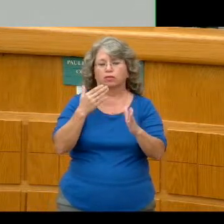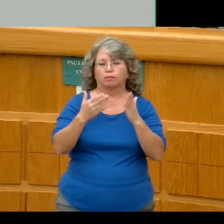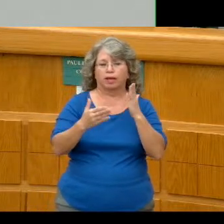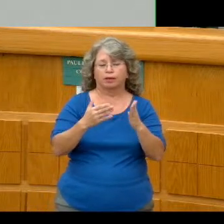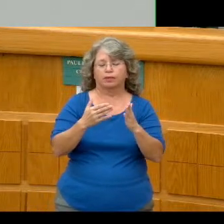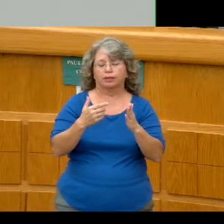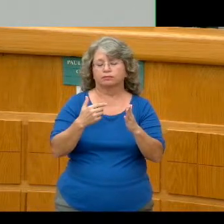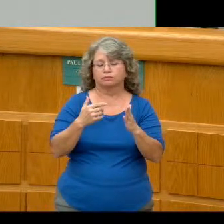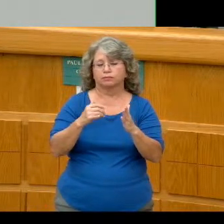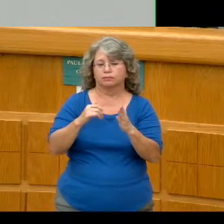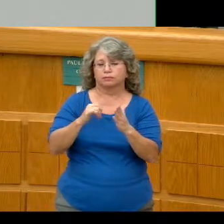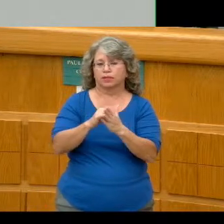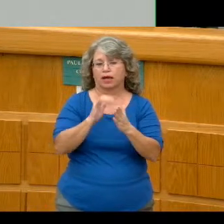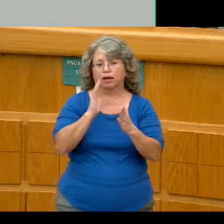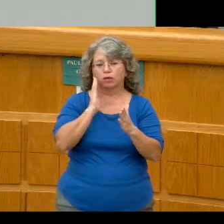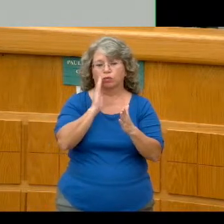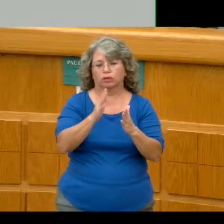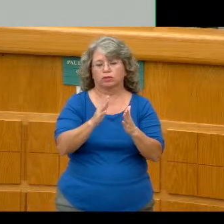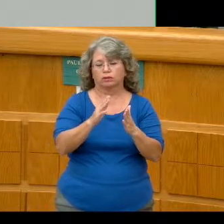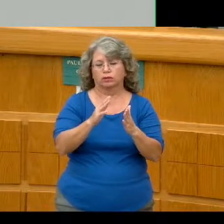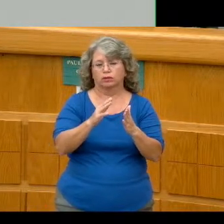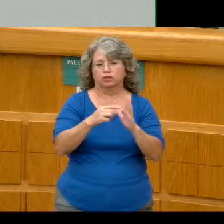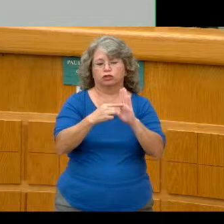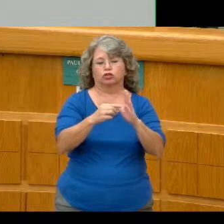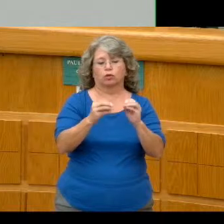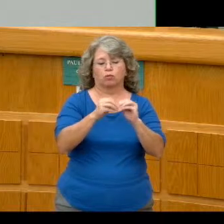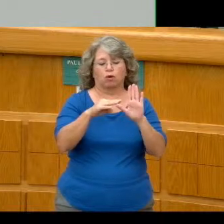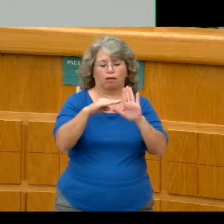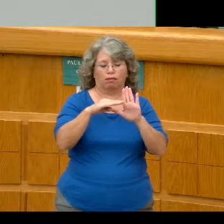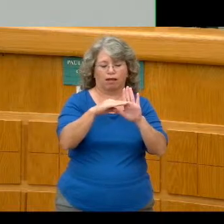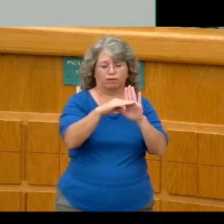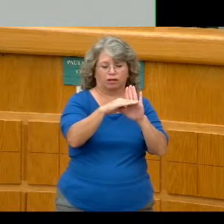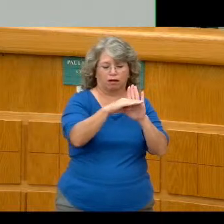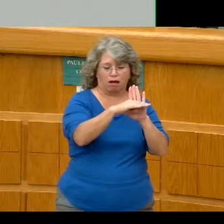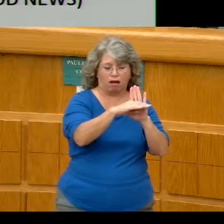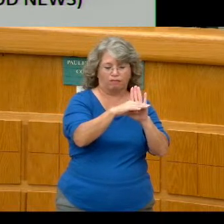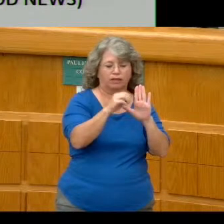that we've been seeing, maybe more of a leveling off in the new cases per day.